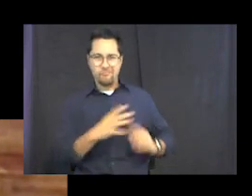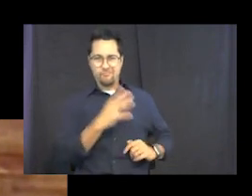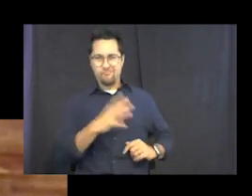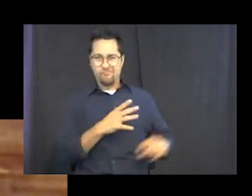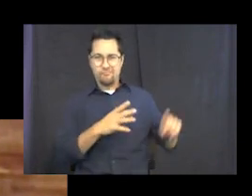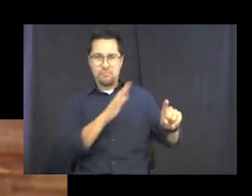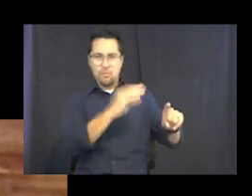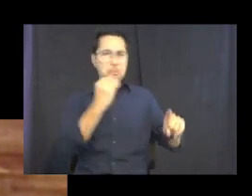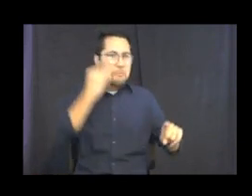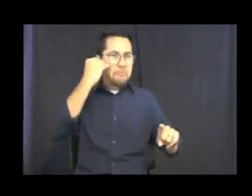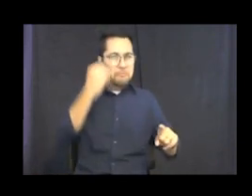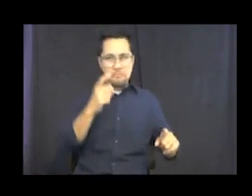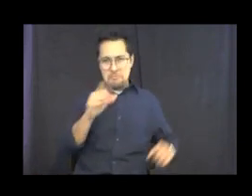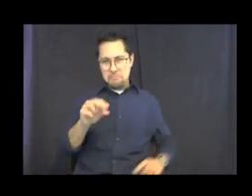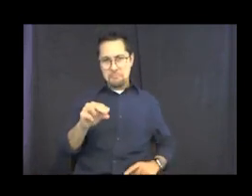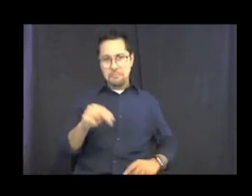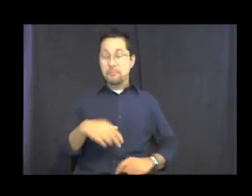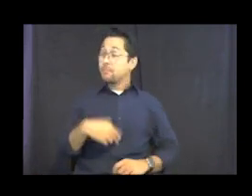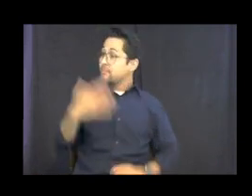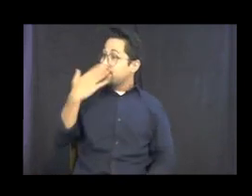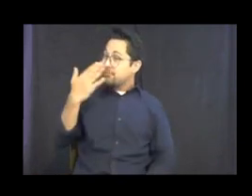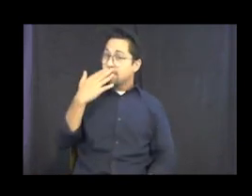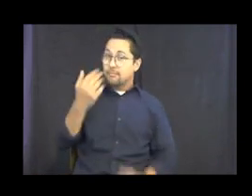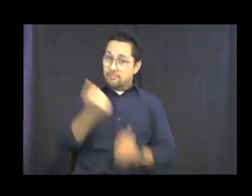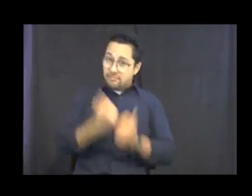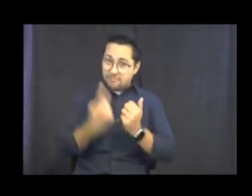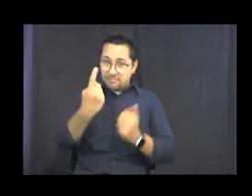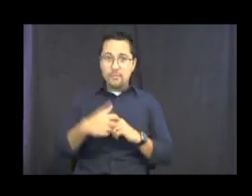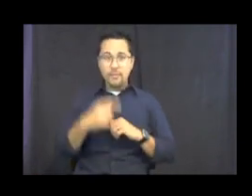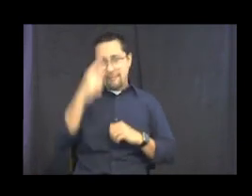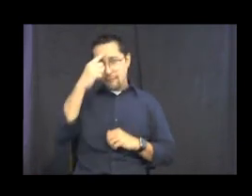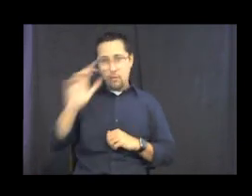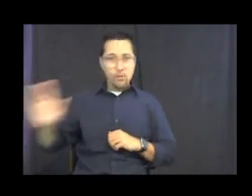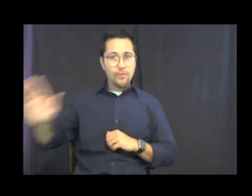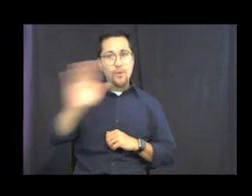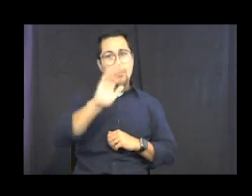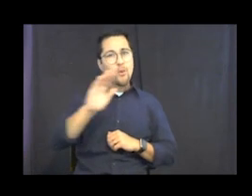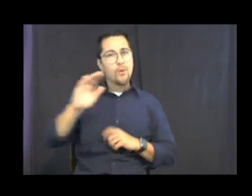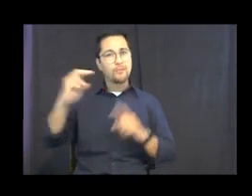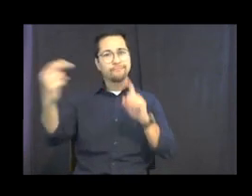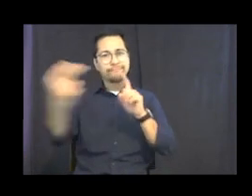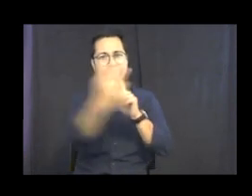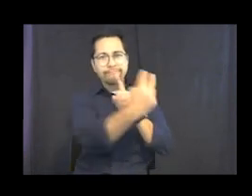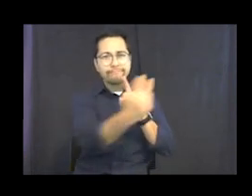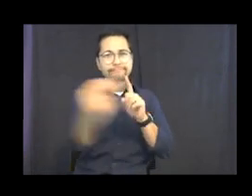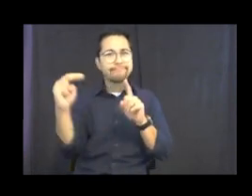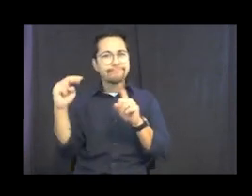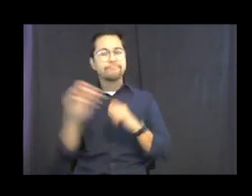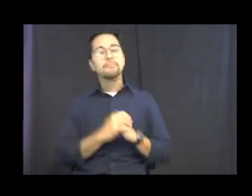setting as well. Thank you, everyone, for all of your insights. And